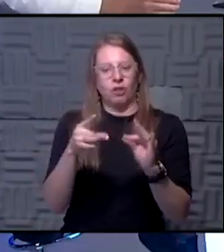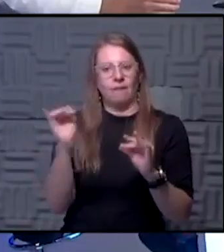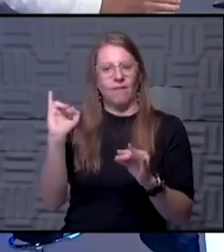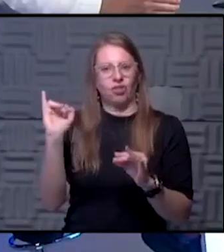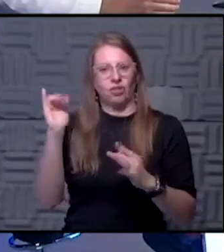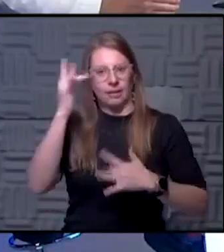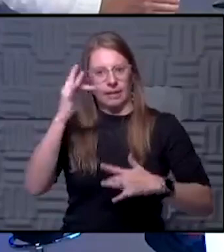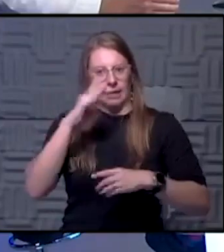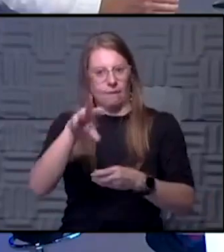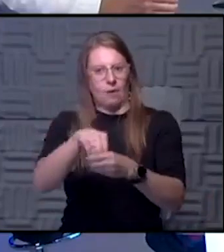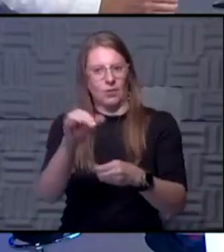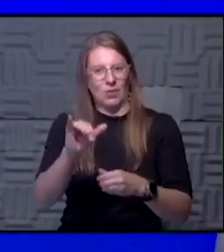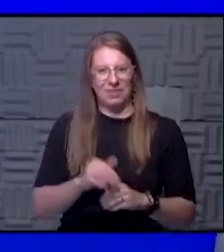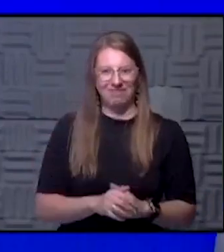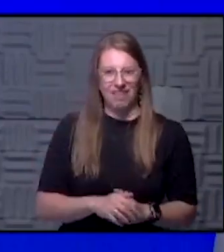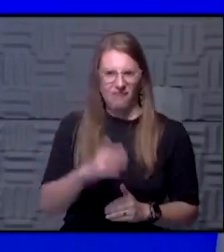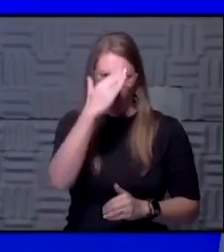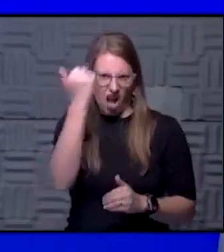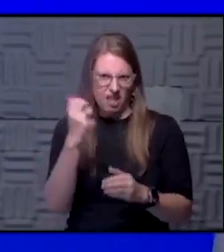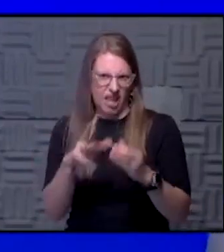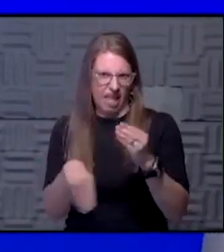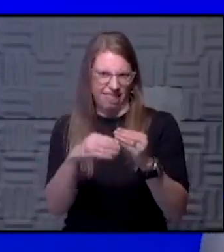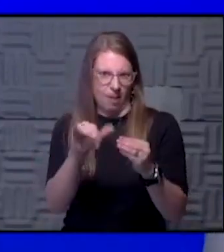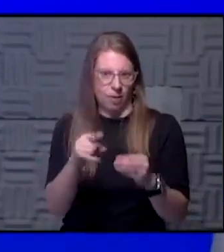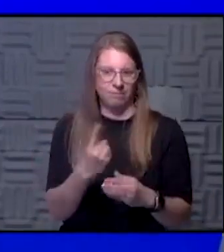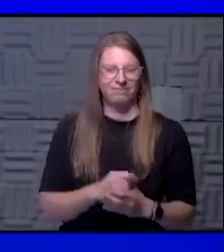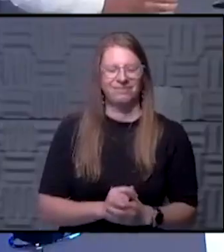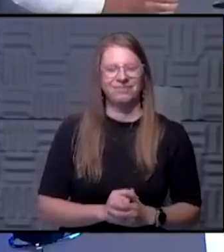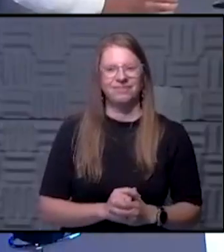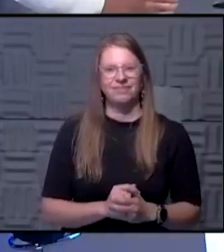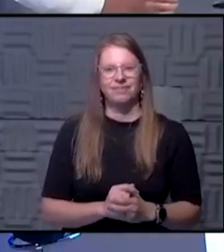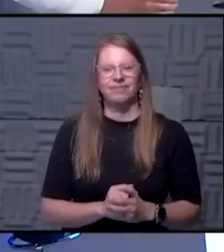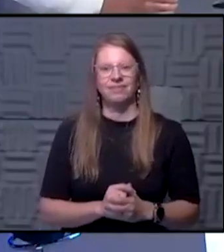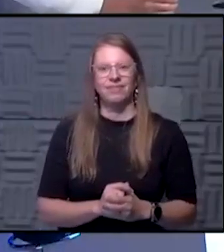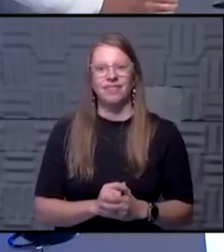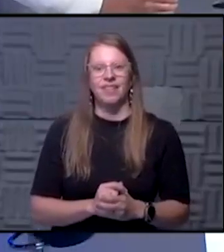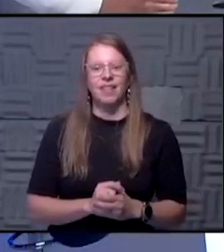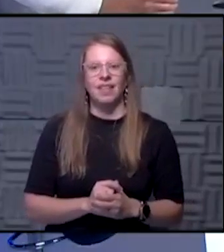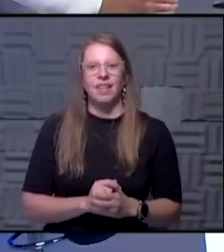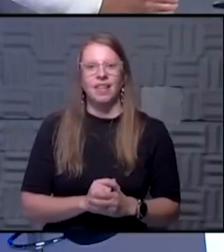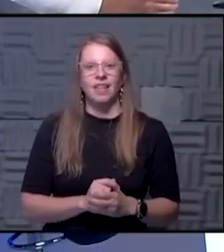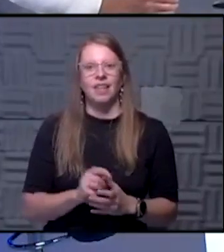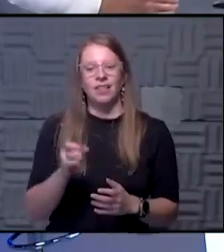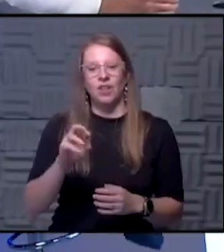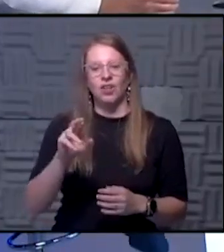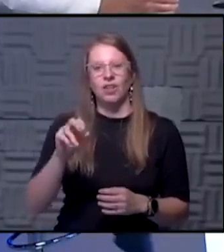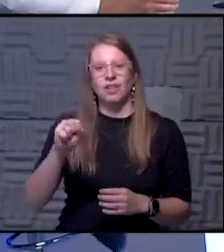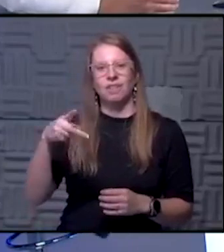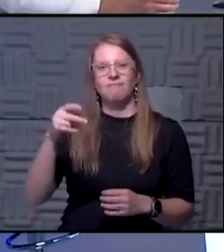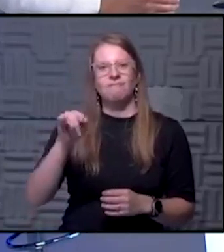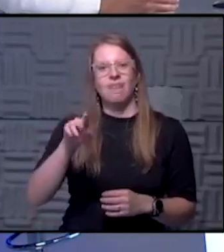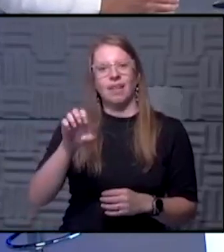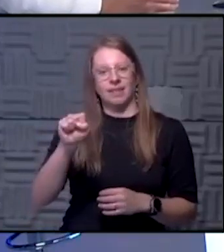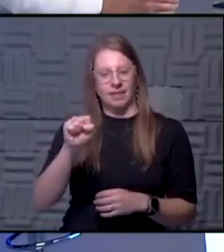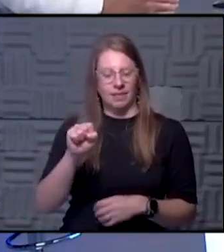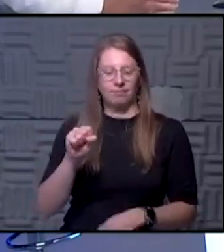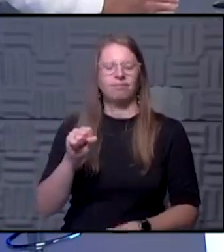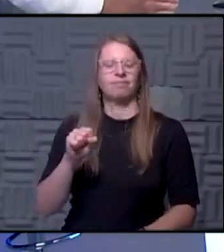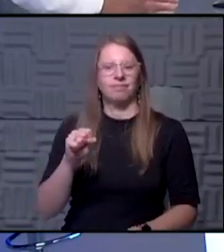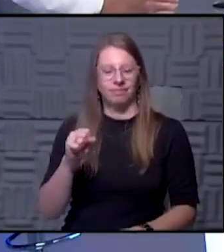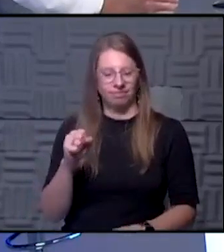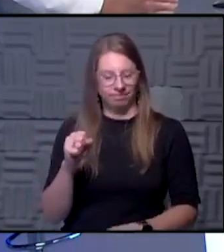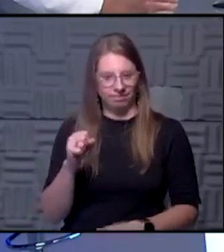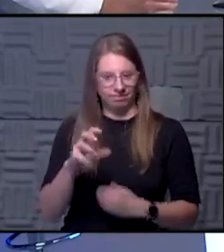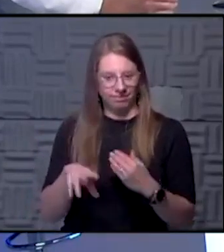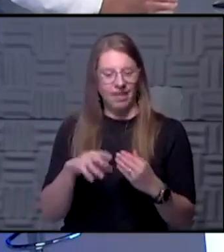they're in there too. Yeah, a little bit. And I think Dr. Spikes over in pulmonary is kind of helping head that Yes. up. Leslie and I, Yes. talk. That's awesome.